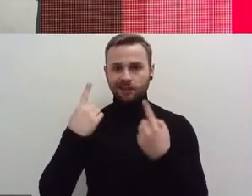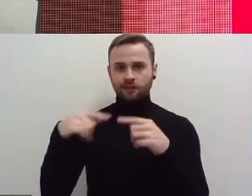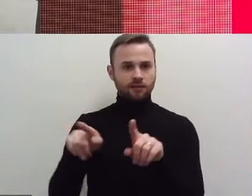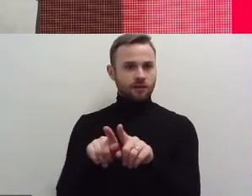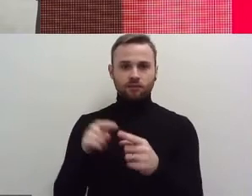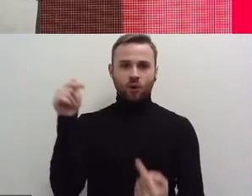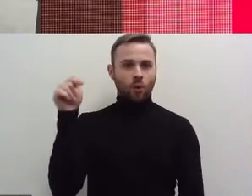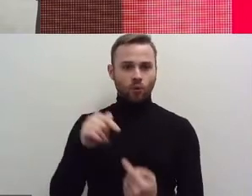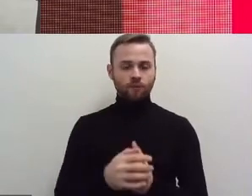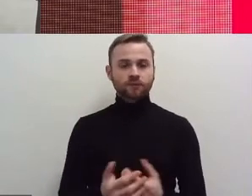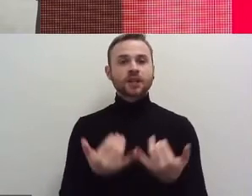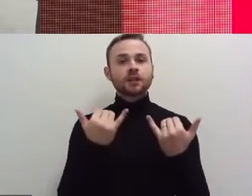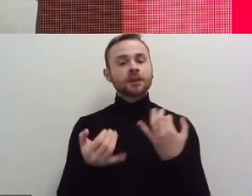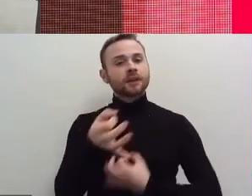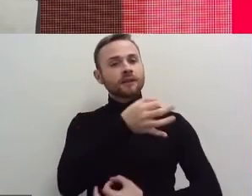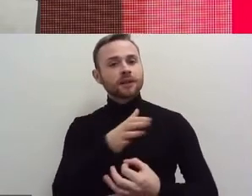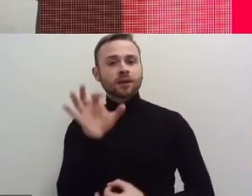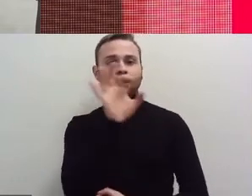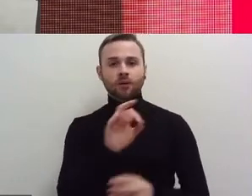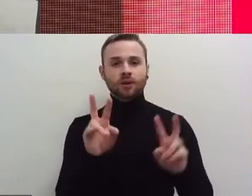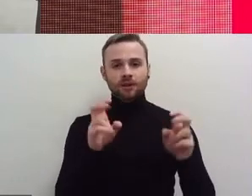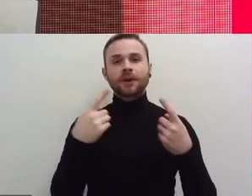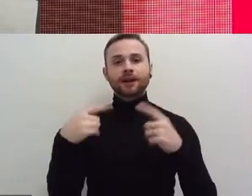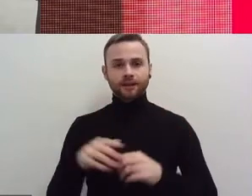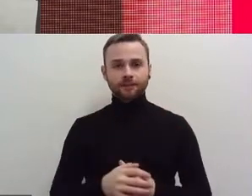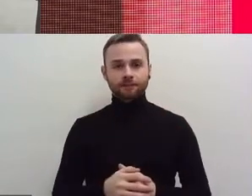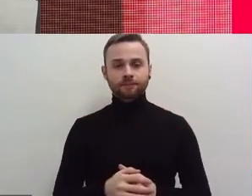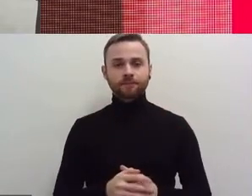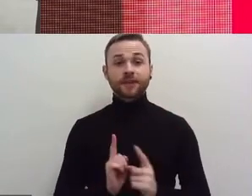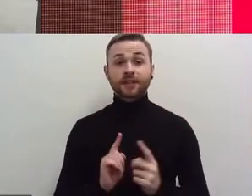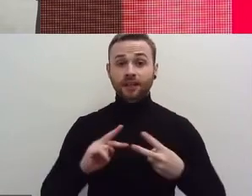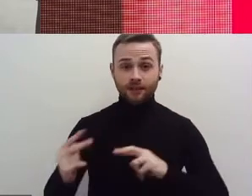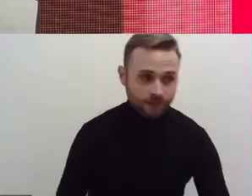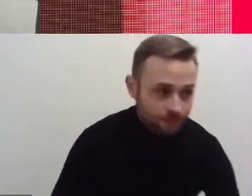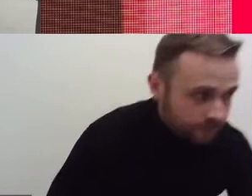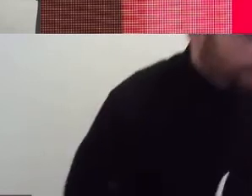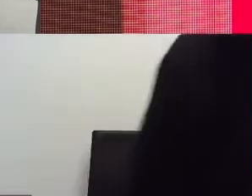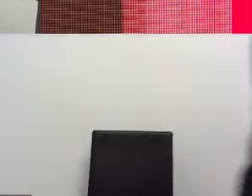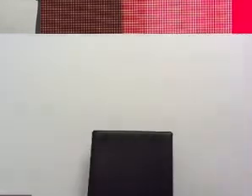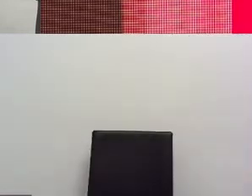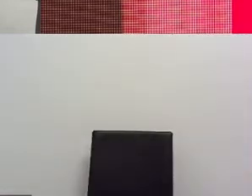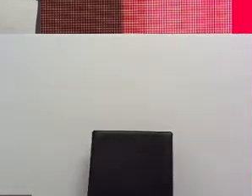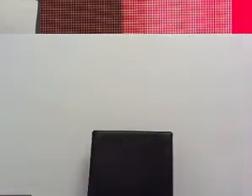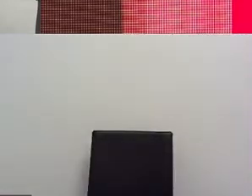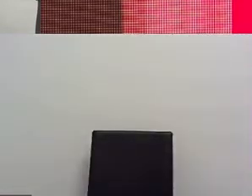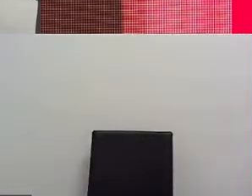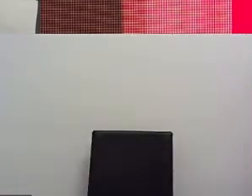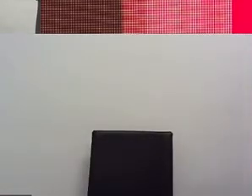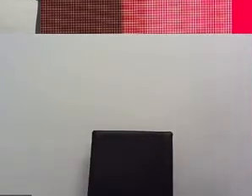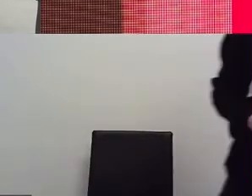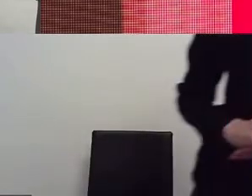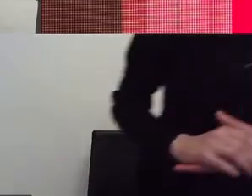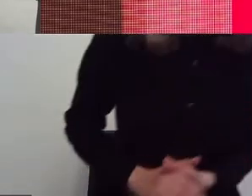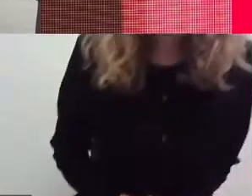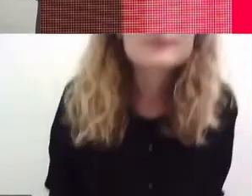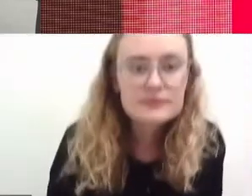Emma, as you are now the one of the youth delegate to the United Nations from Denmark, I would also